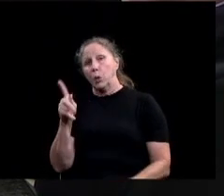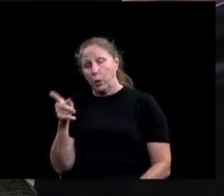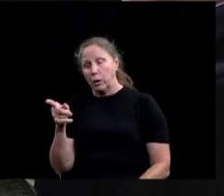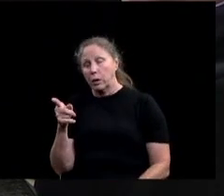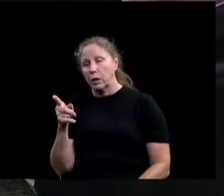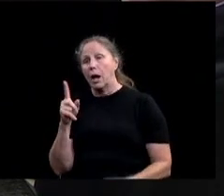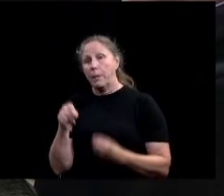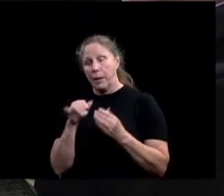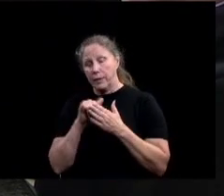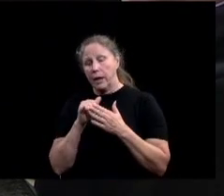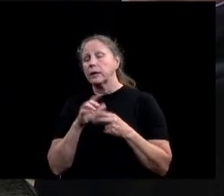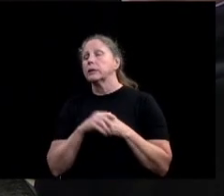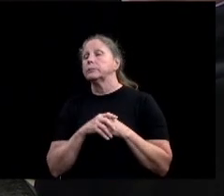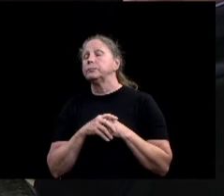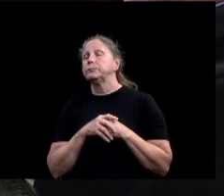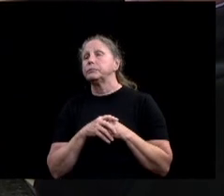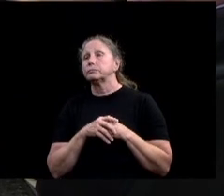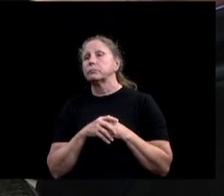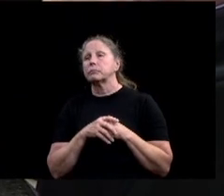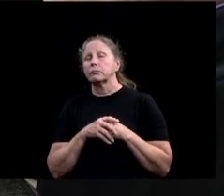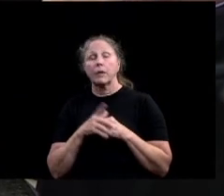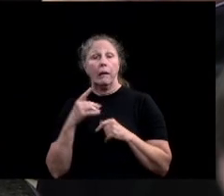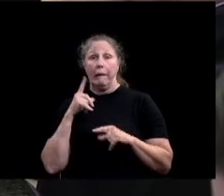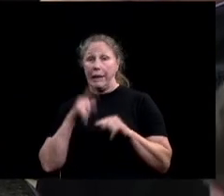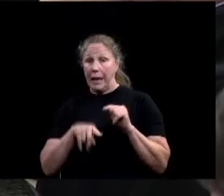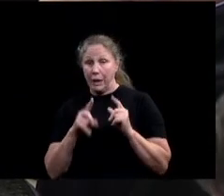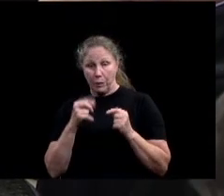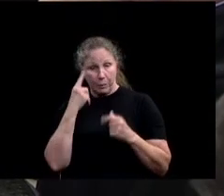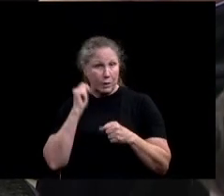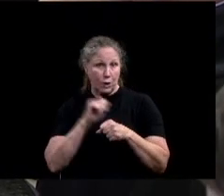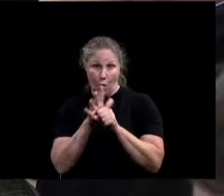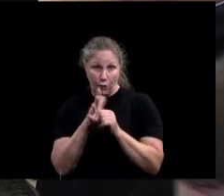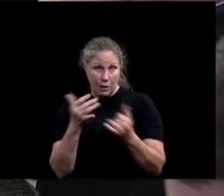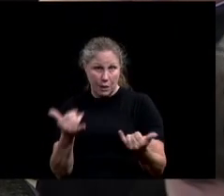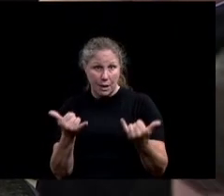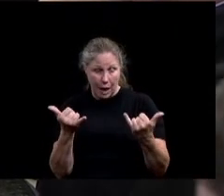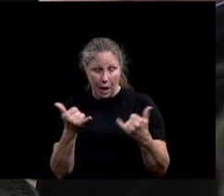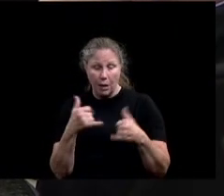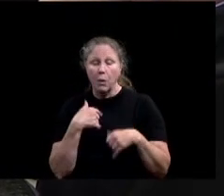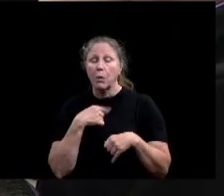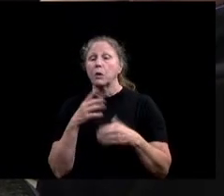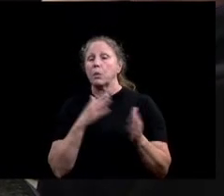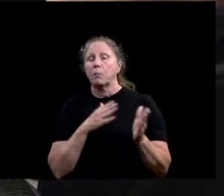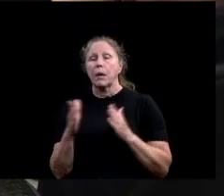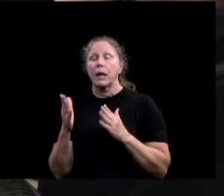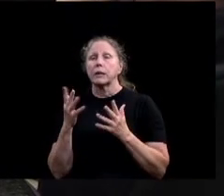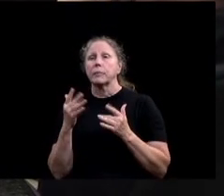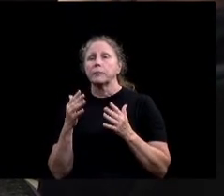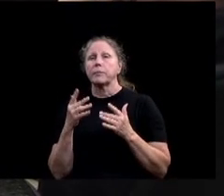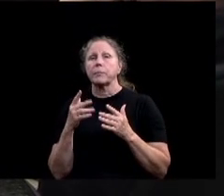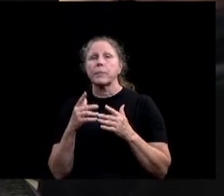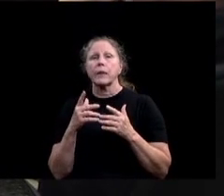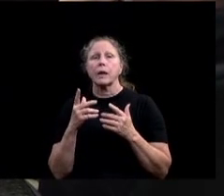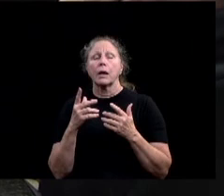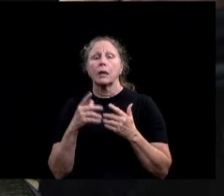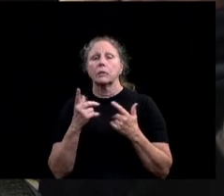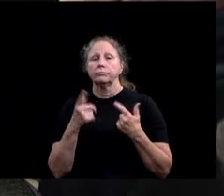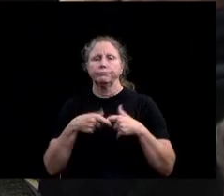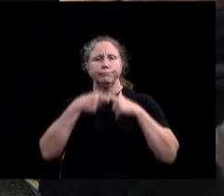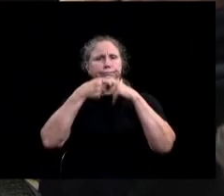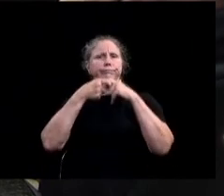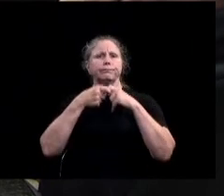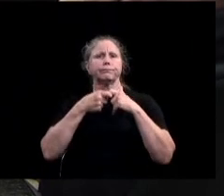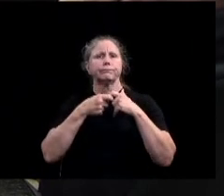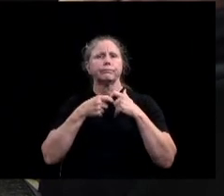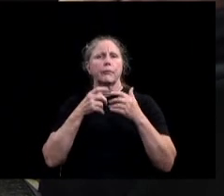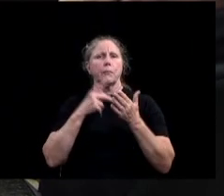do some things because of COVID, and we're going to do some what they call recess is their program, is doing some of that in our parks. So not all